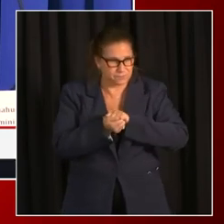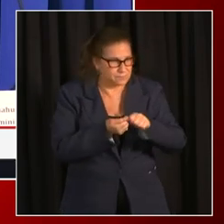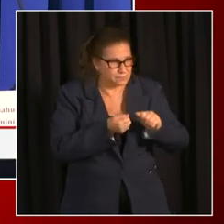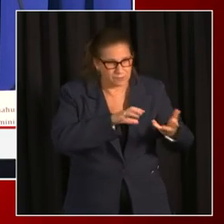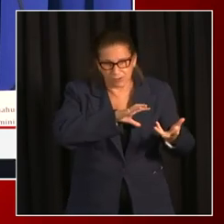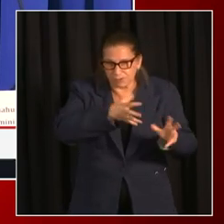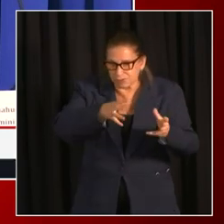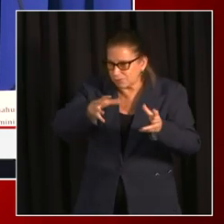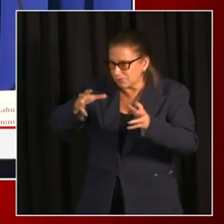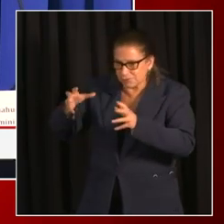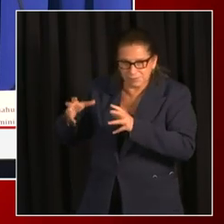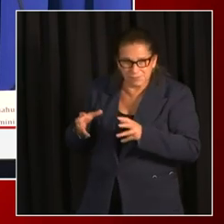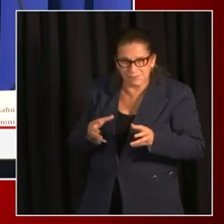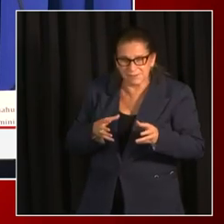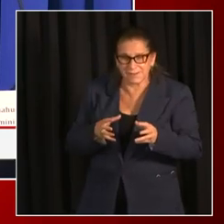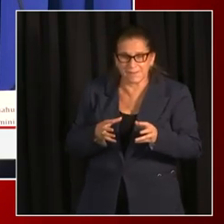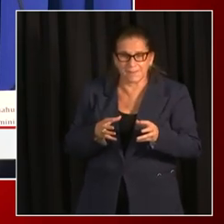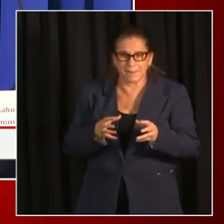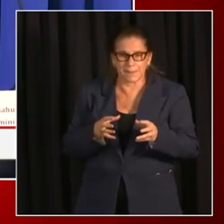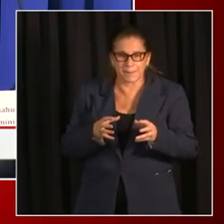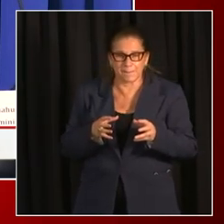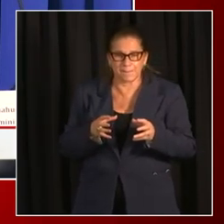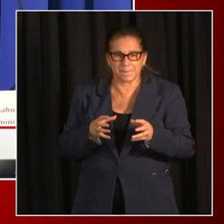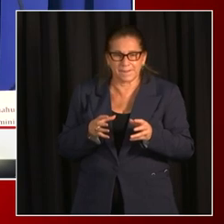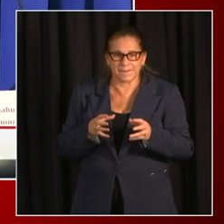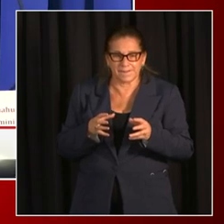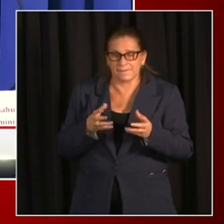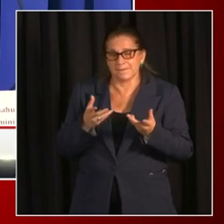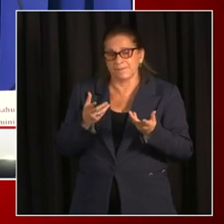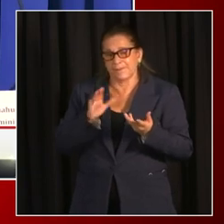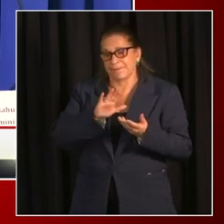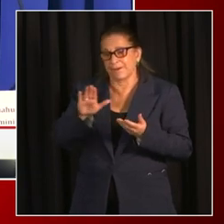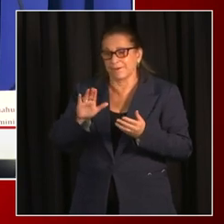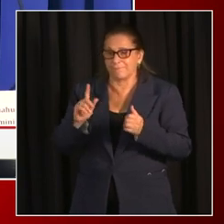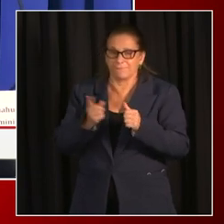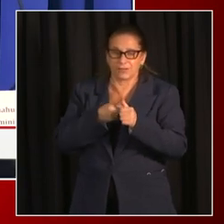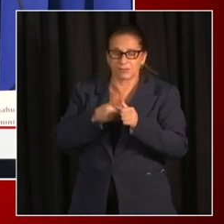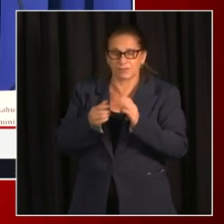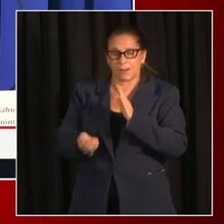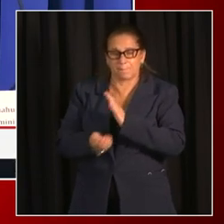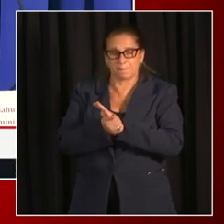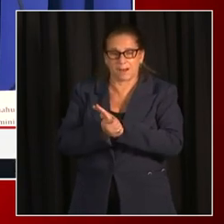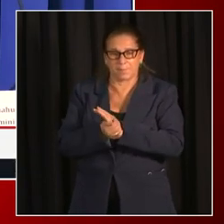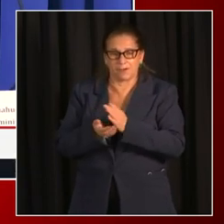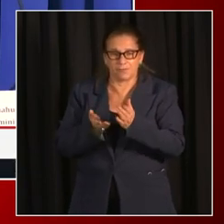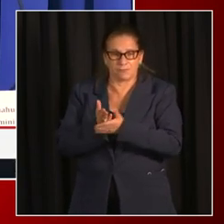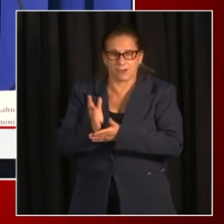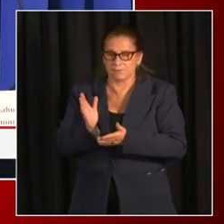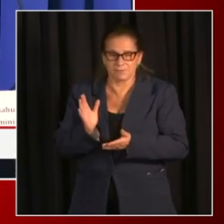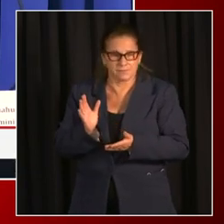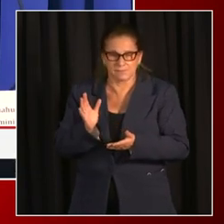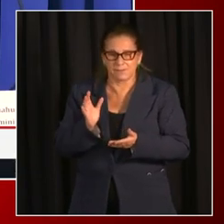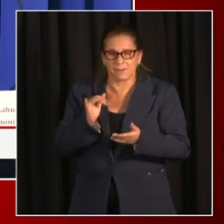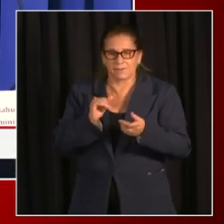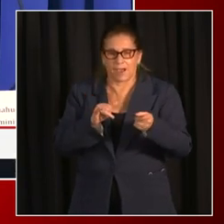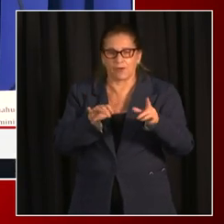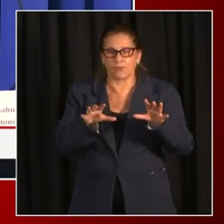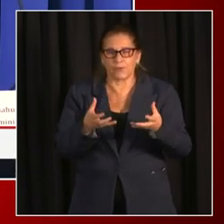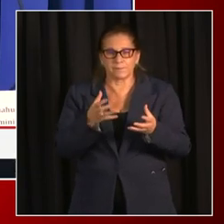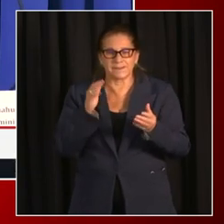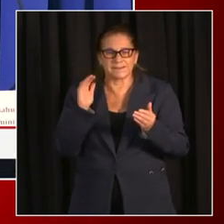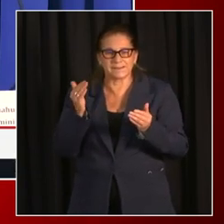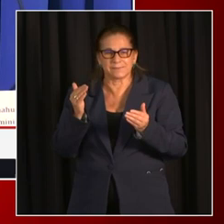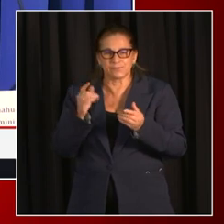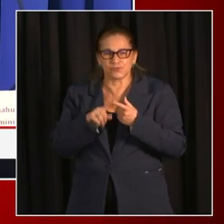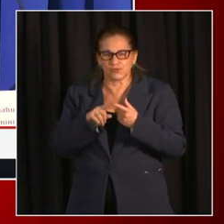Amendment walks, spontaneous ones. We had one over the weekend without incident. This is not that. This is a group that seemed to police to